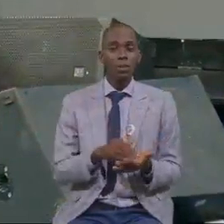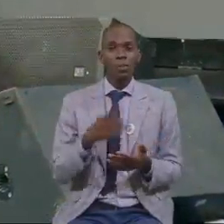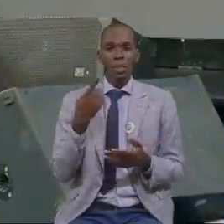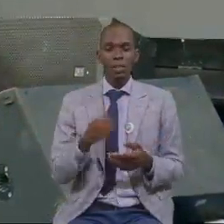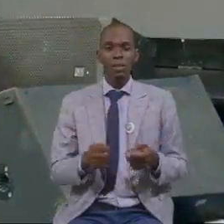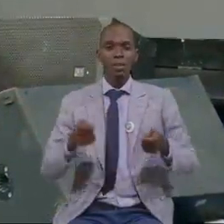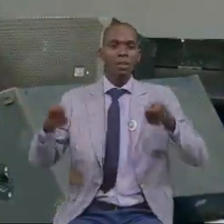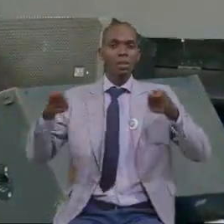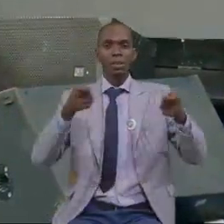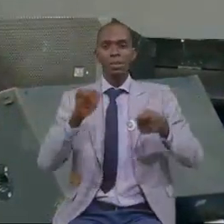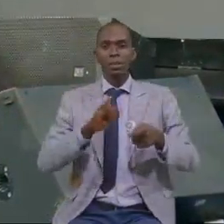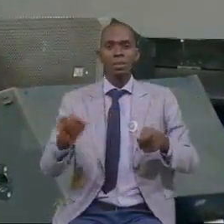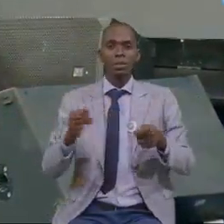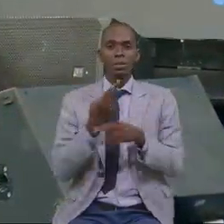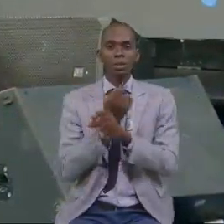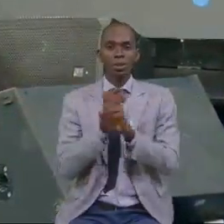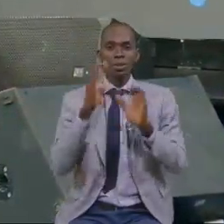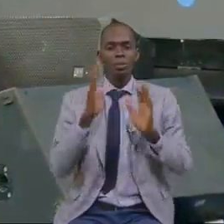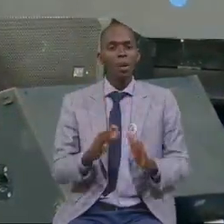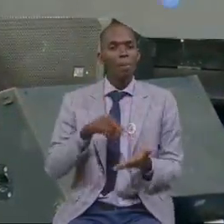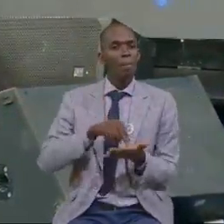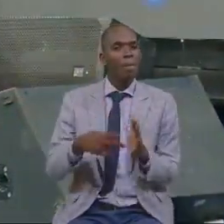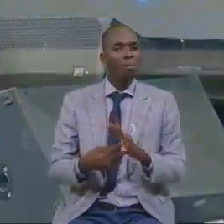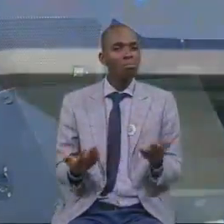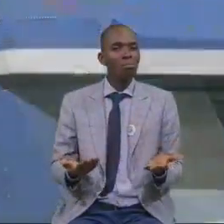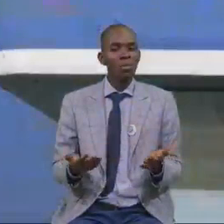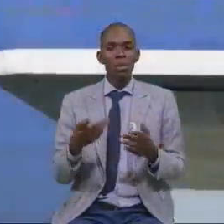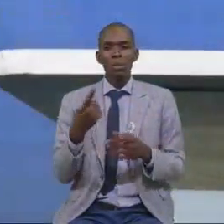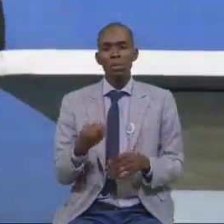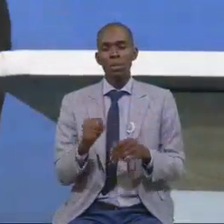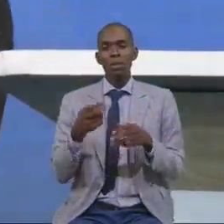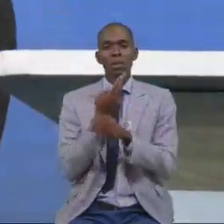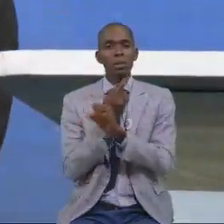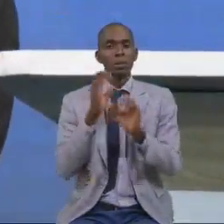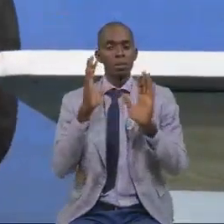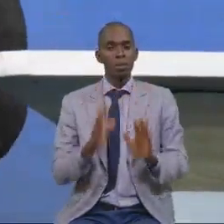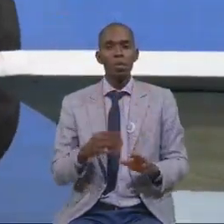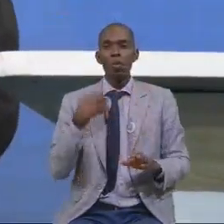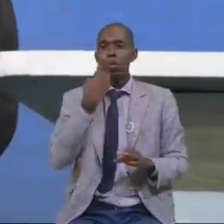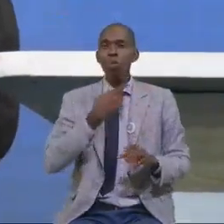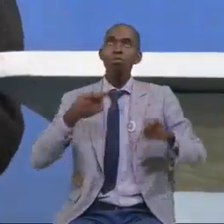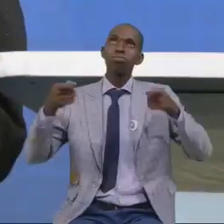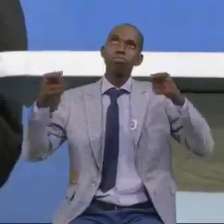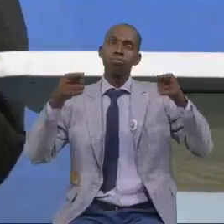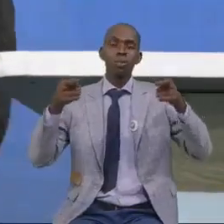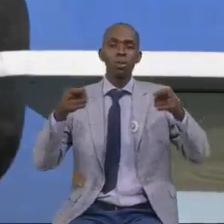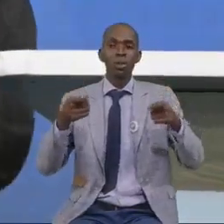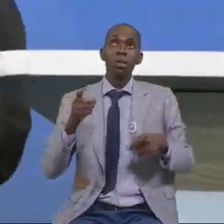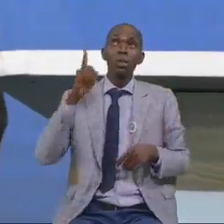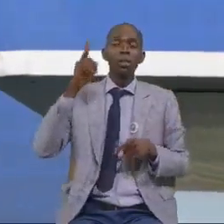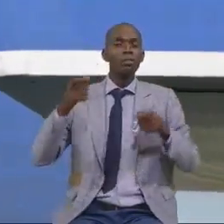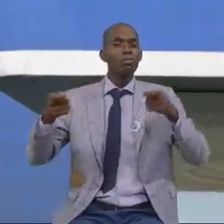reigning redeemer. That means the redeemer who reigns. He reigns